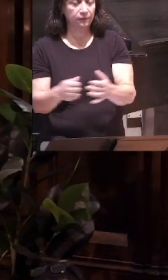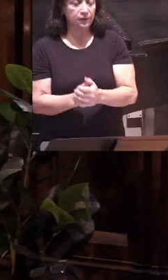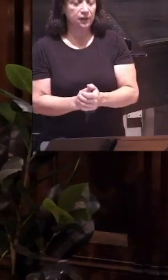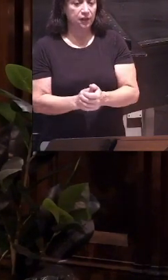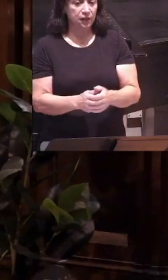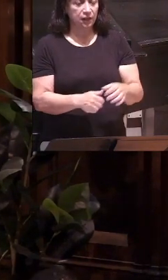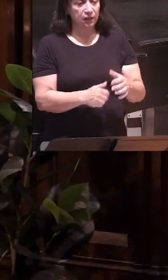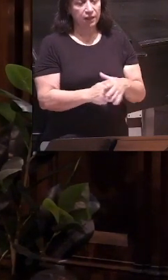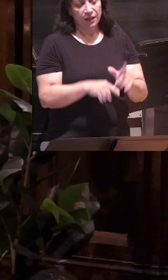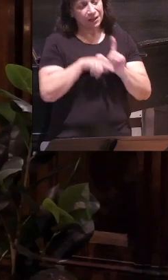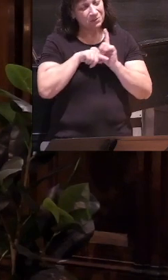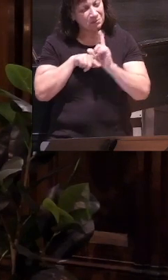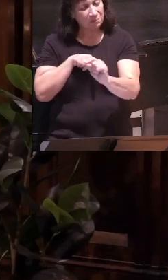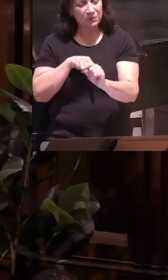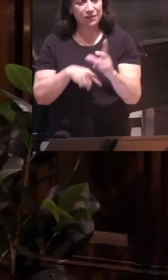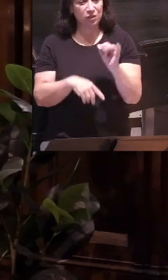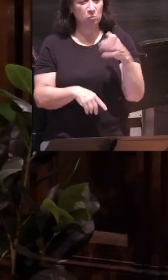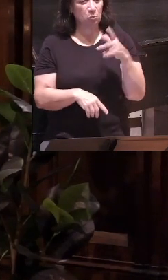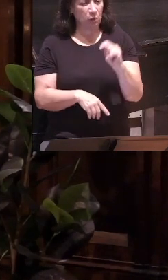He ran a sprint.